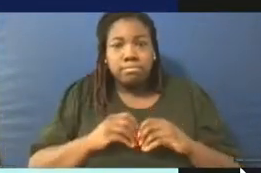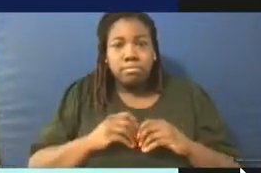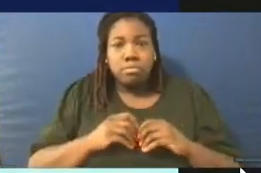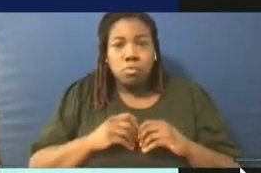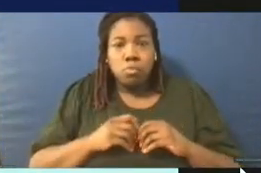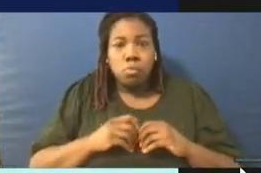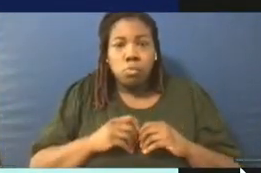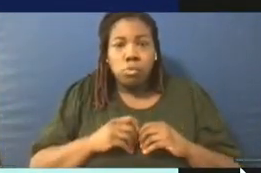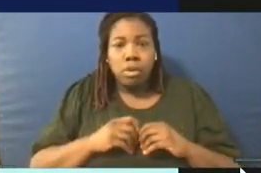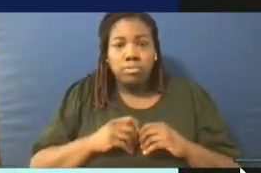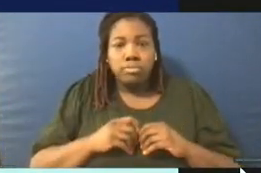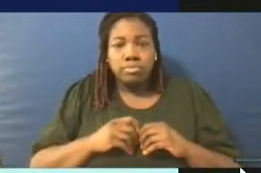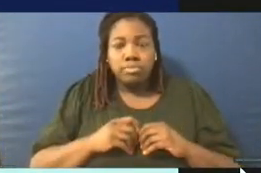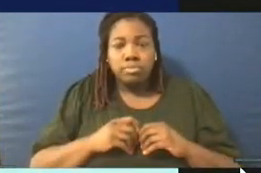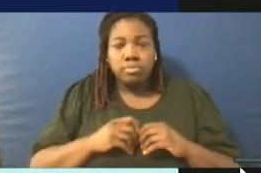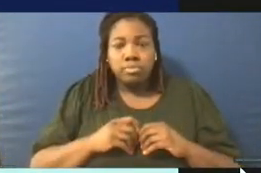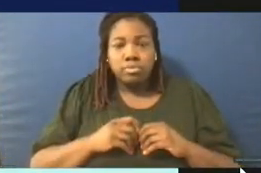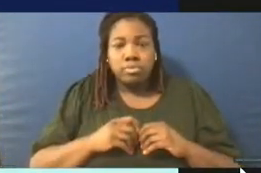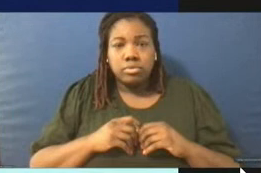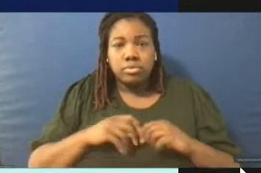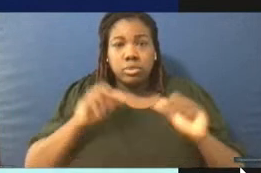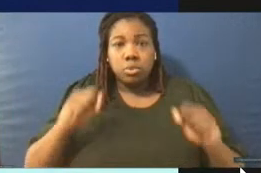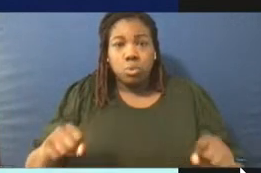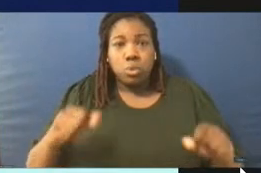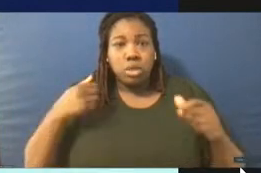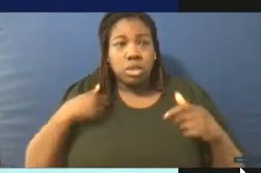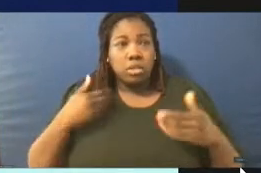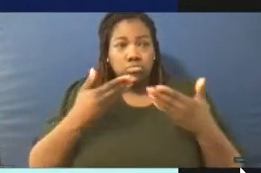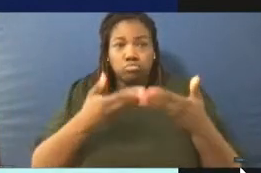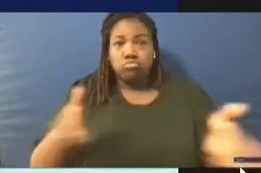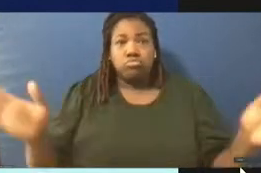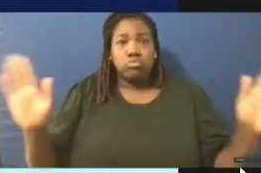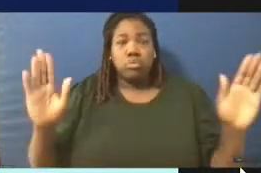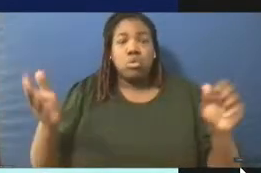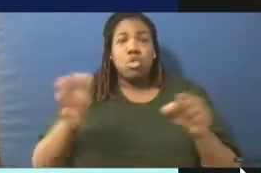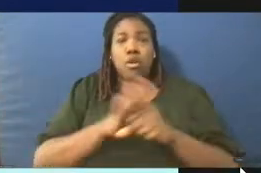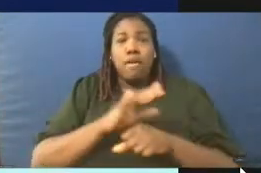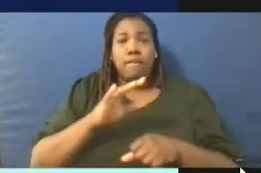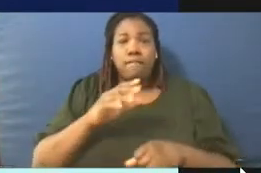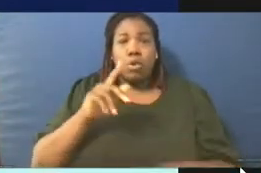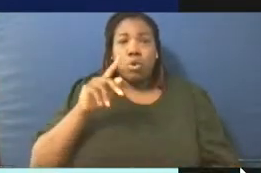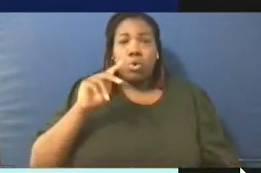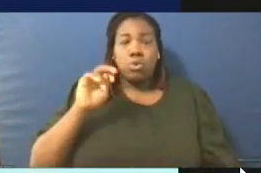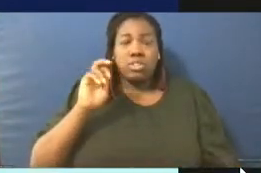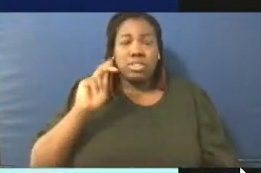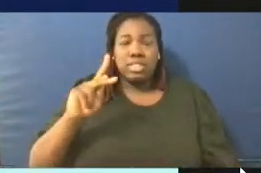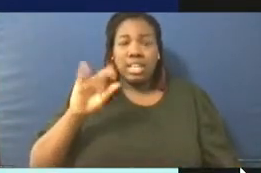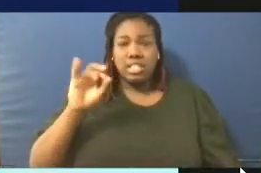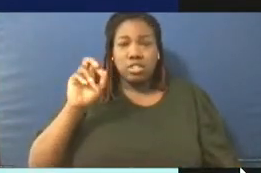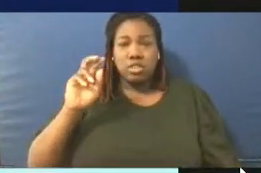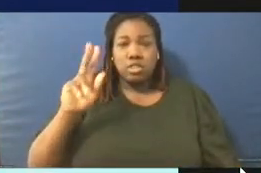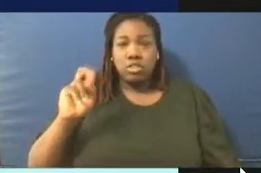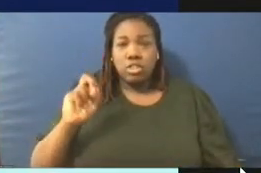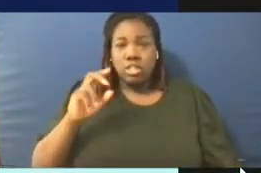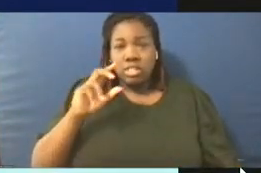members, I think. So then with that, we could open it up to the full task force. Yes, Chair Yoon. Thank you, Dr. Khaldun.